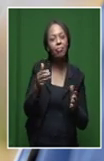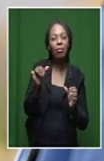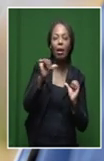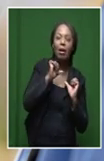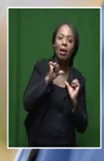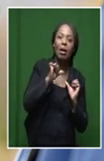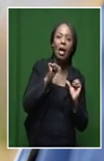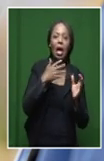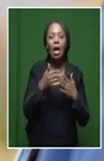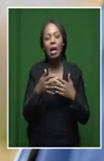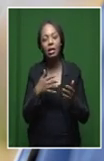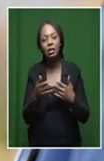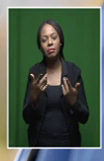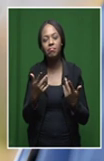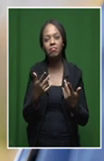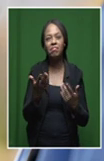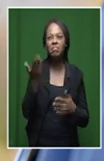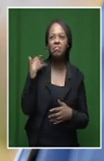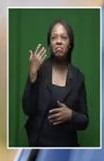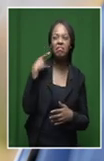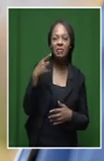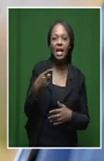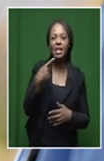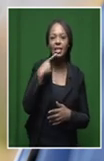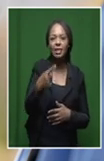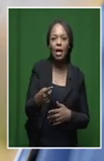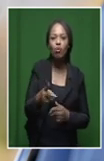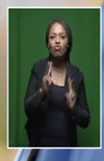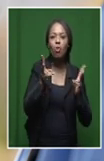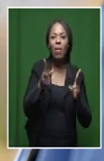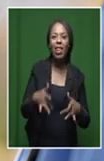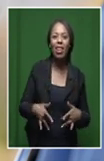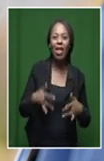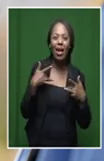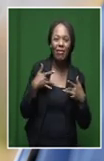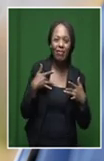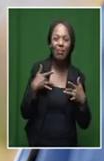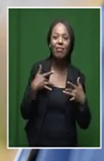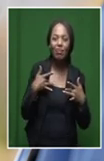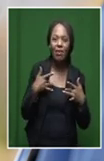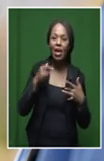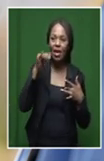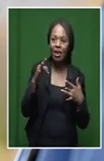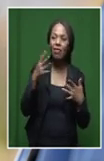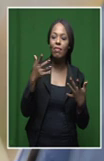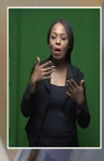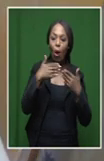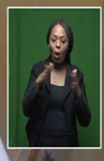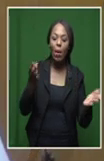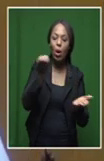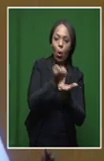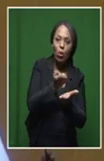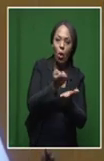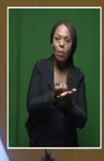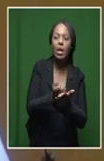of what we previously considered to be a normal life, if we are to open up our economy, to